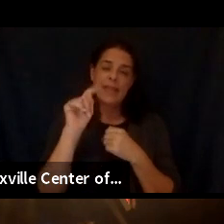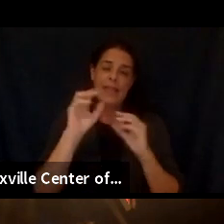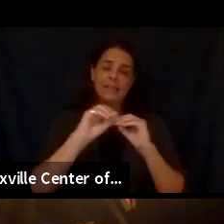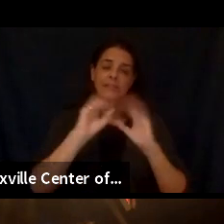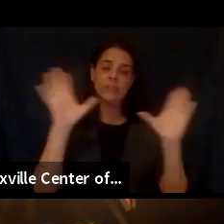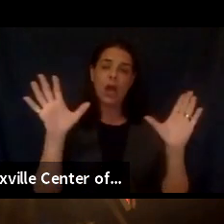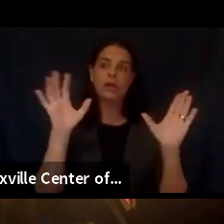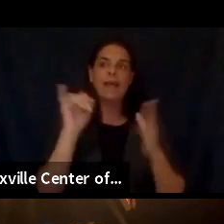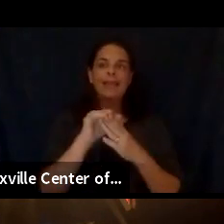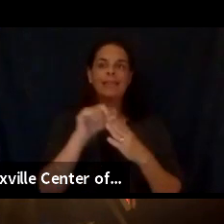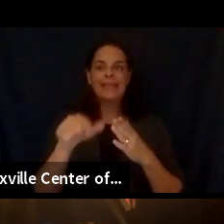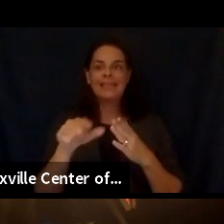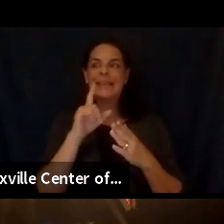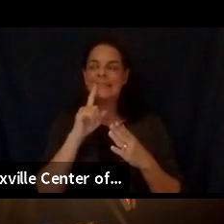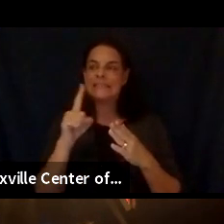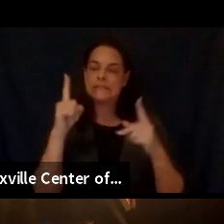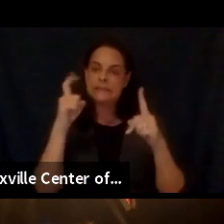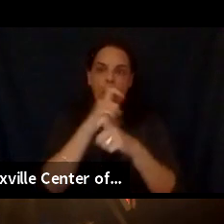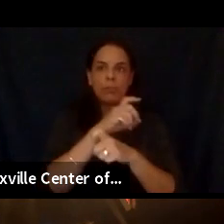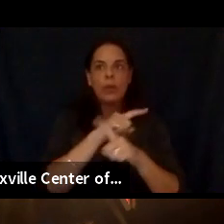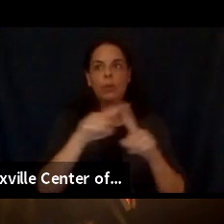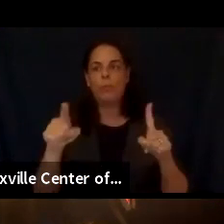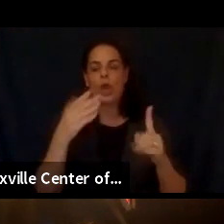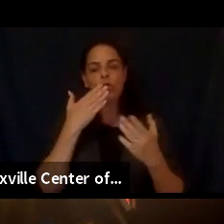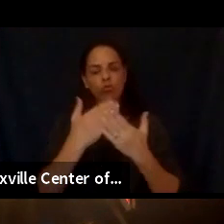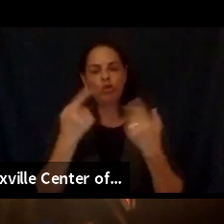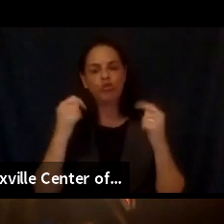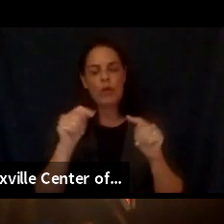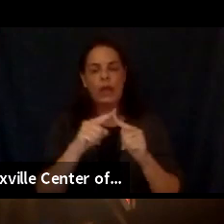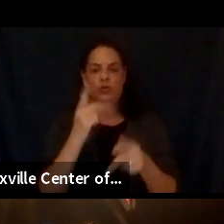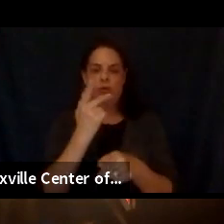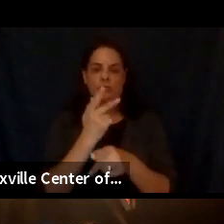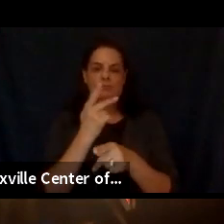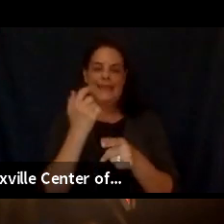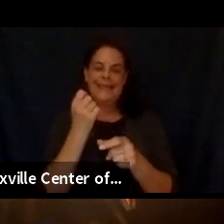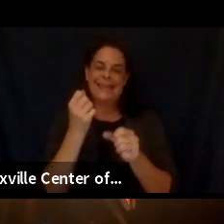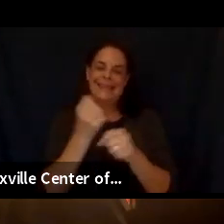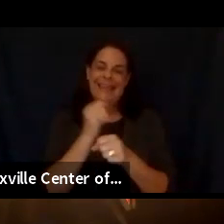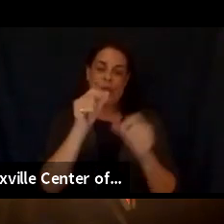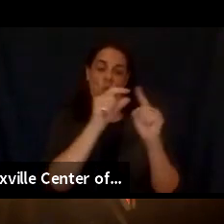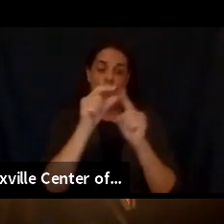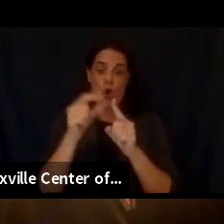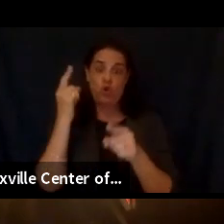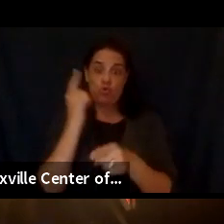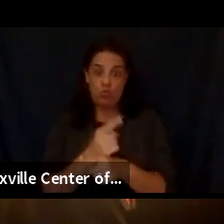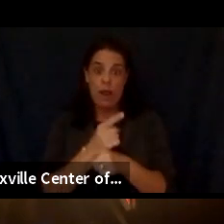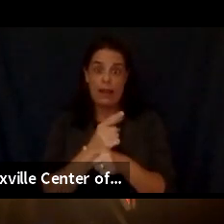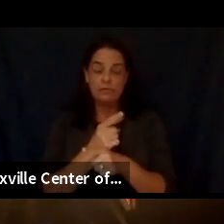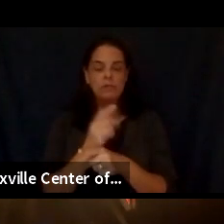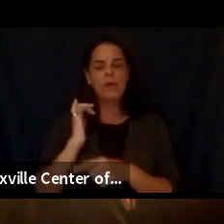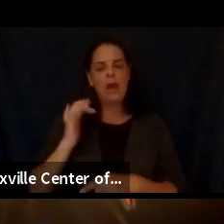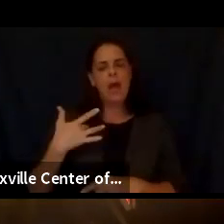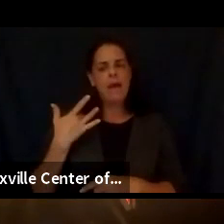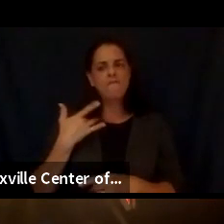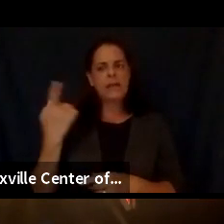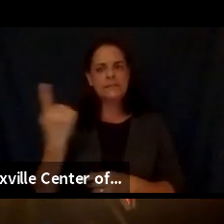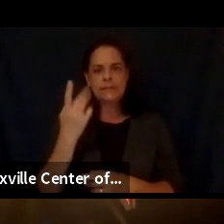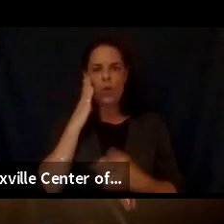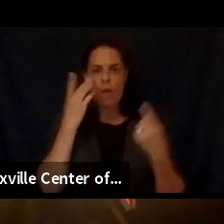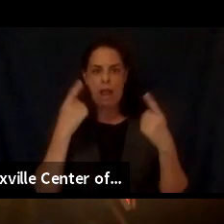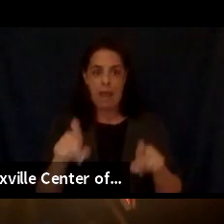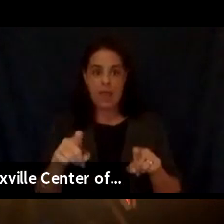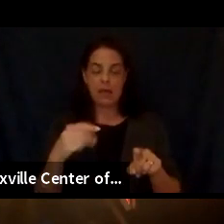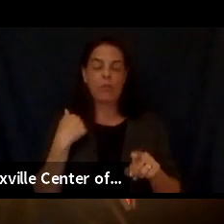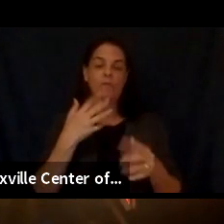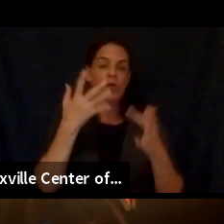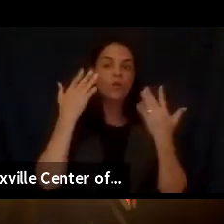right. And so I think it depends on, would we be delaying, because I feel like there's going to be some action. We've done a friendly